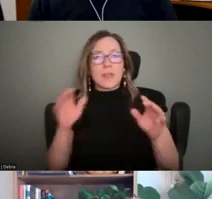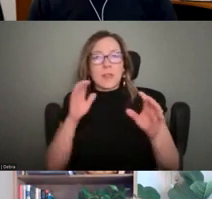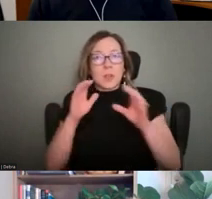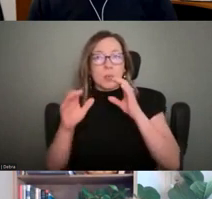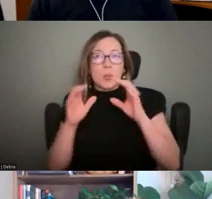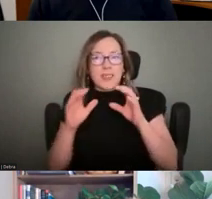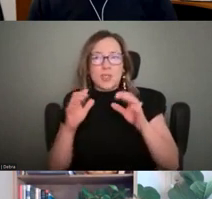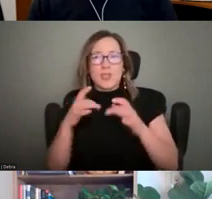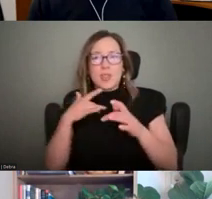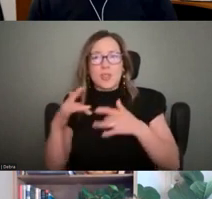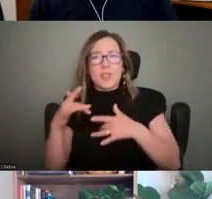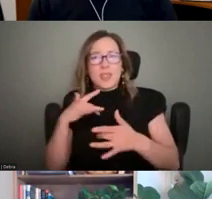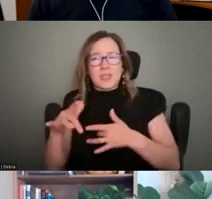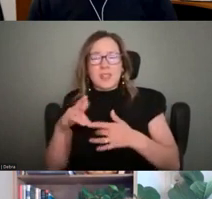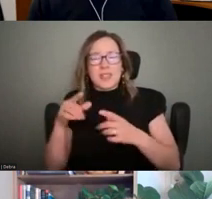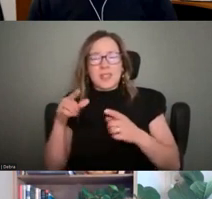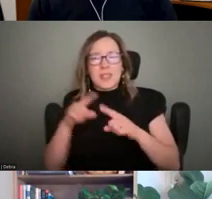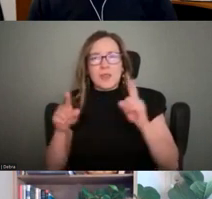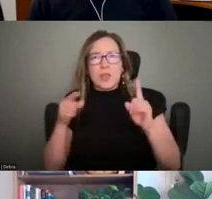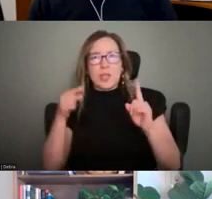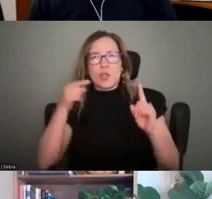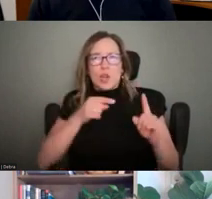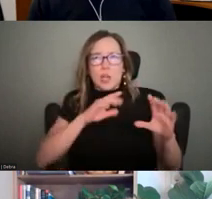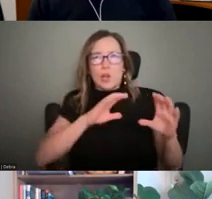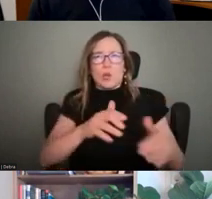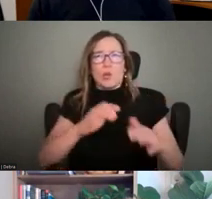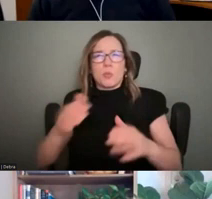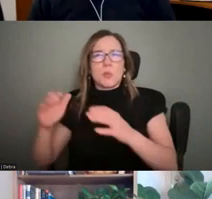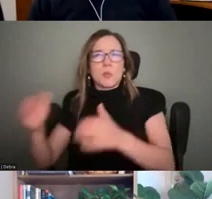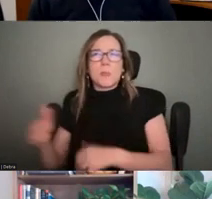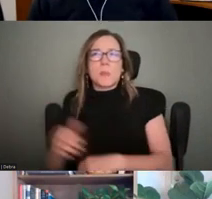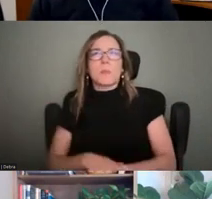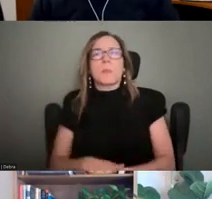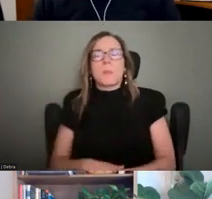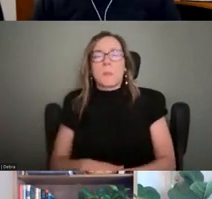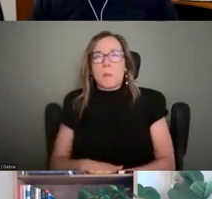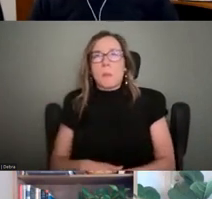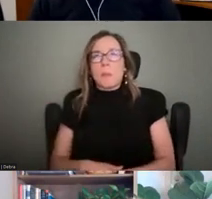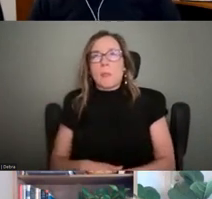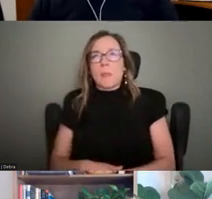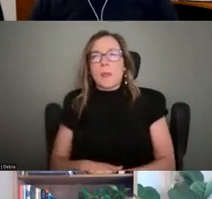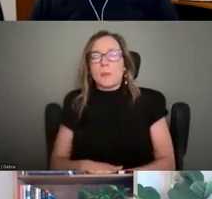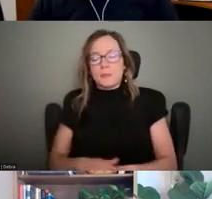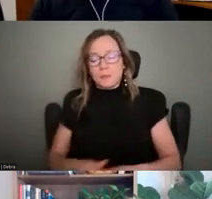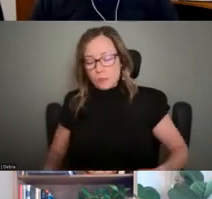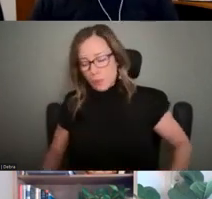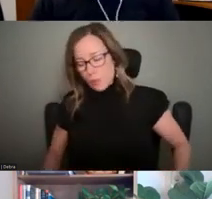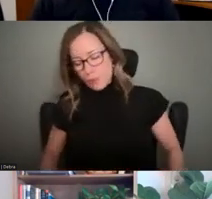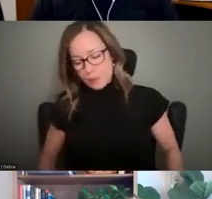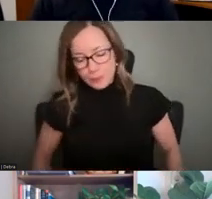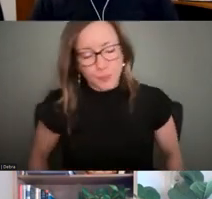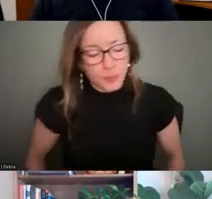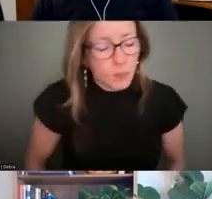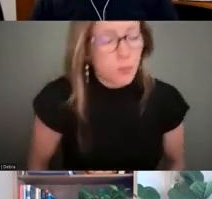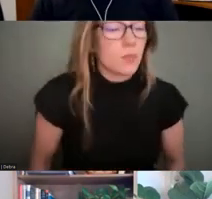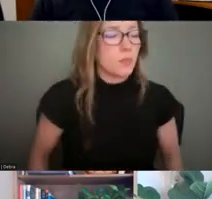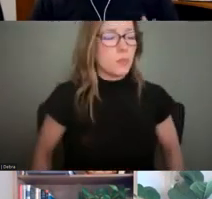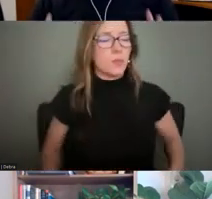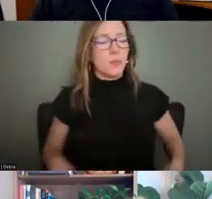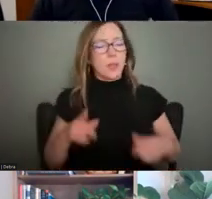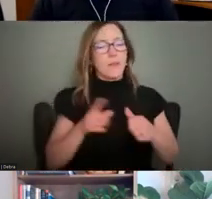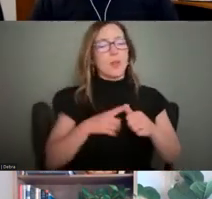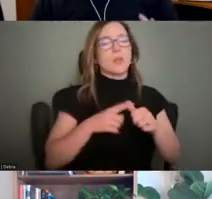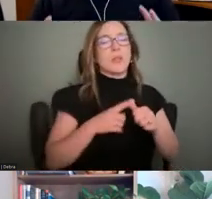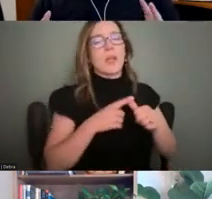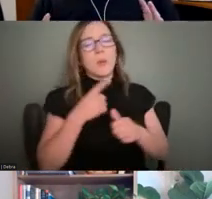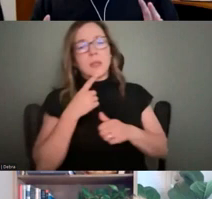are sensitive to different target groups? Yes. So the first thing I would say is that I would